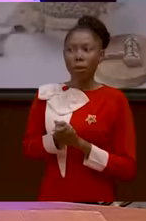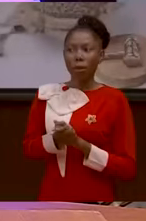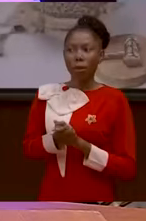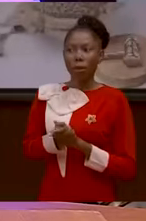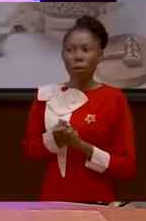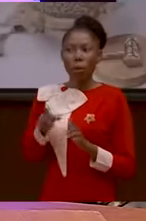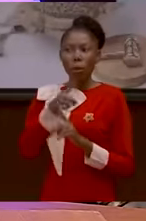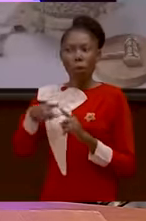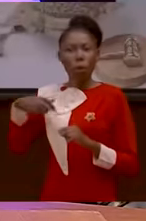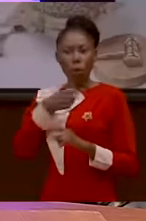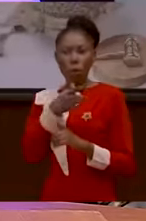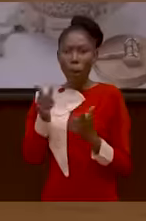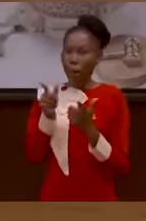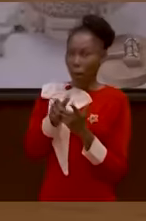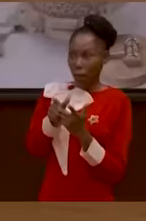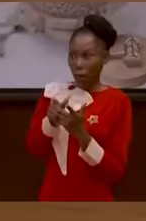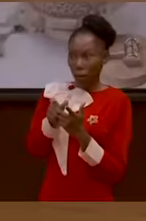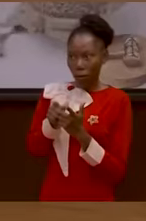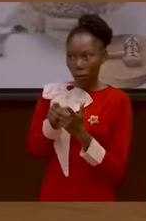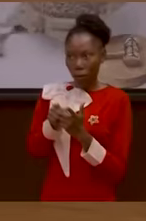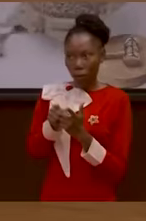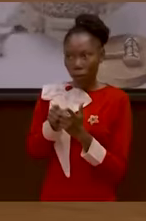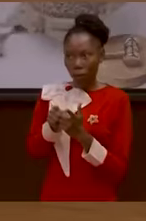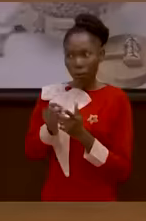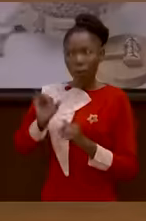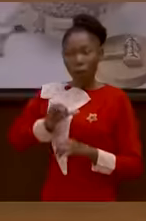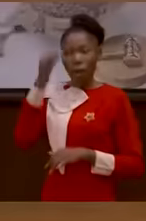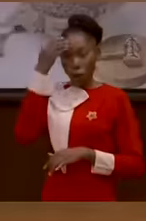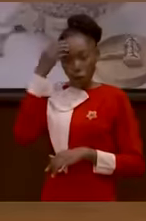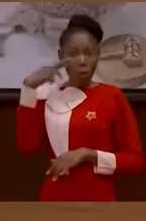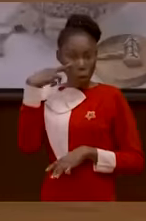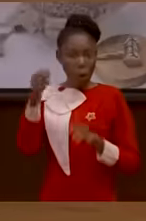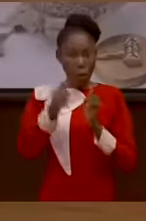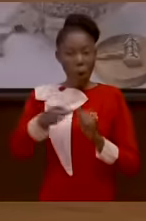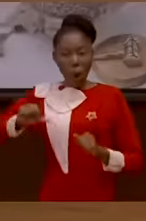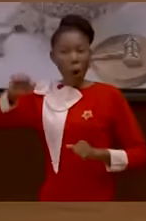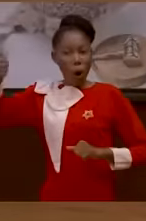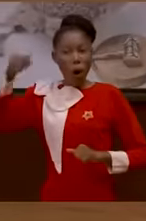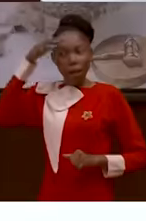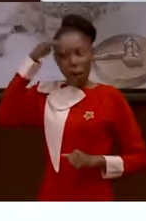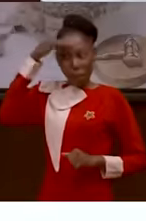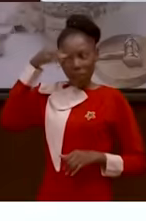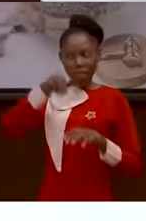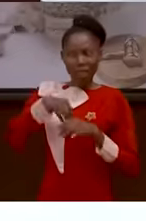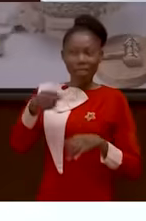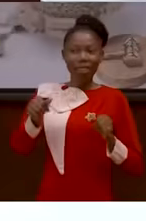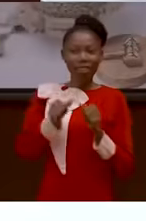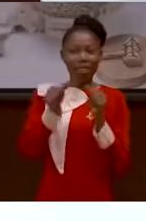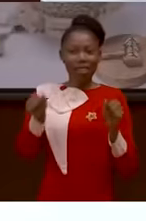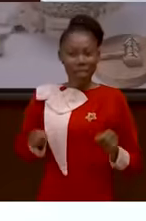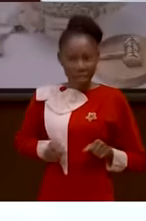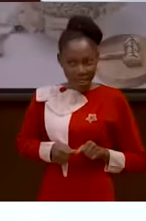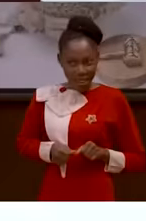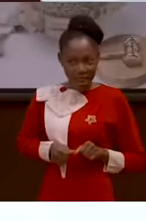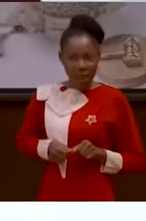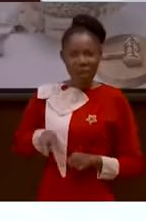on meeting her, I do know her with some other guys in our area that time